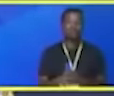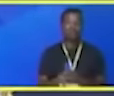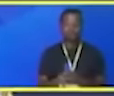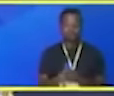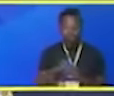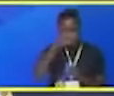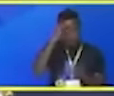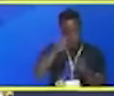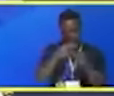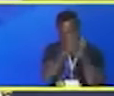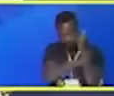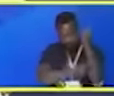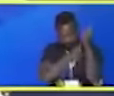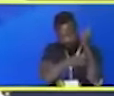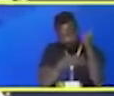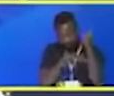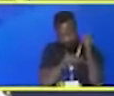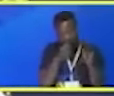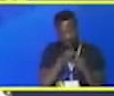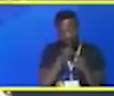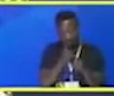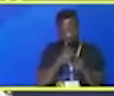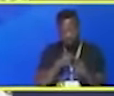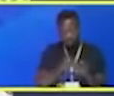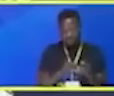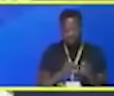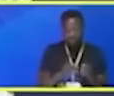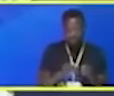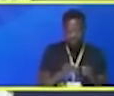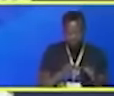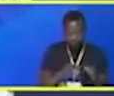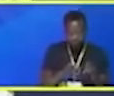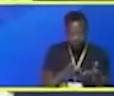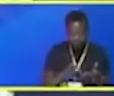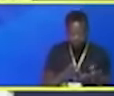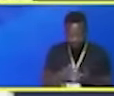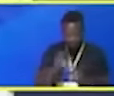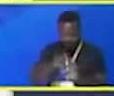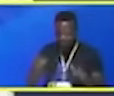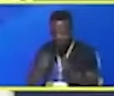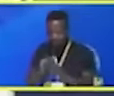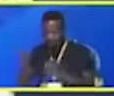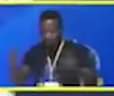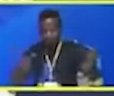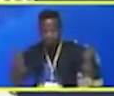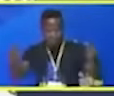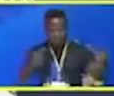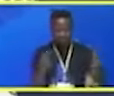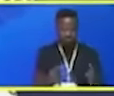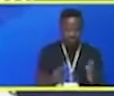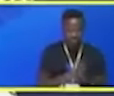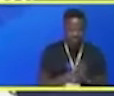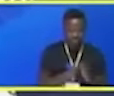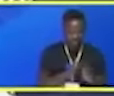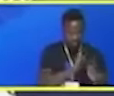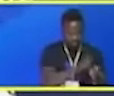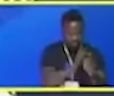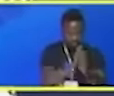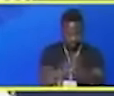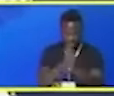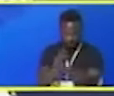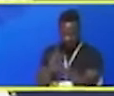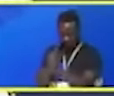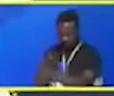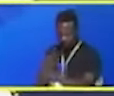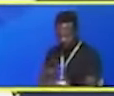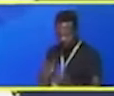Abraham was about to sort his children, and to all the children that came from other women, the Bible says he gave them gifts. But then